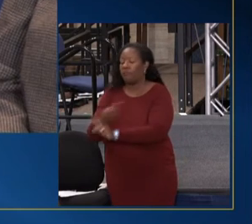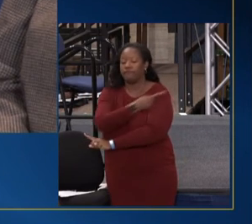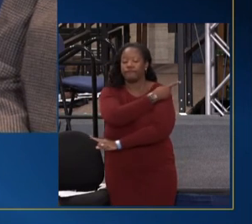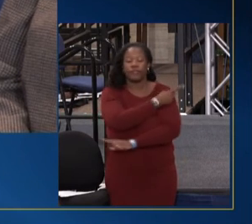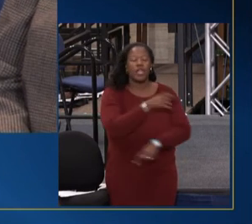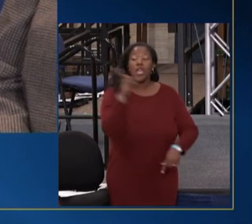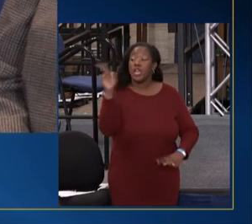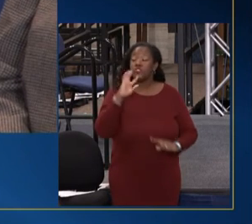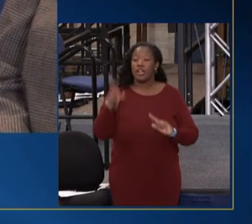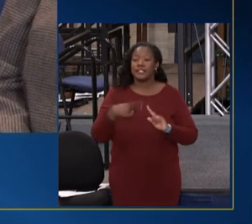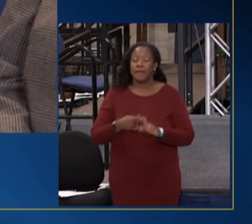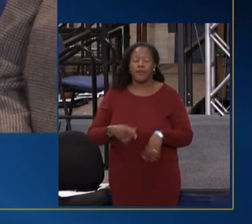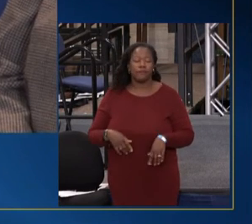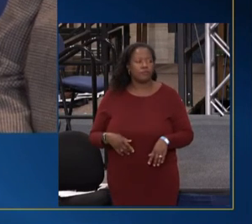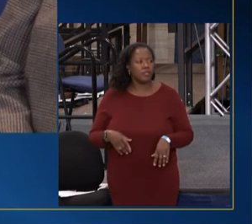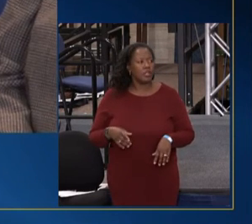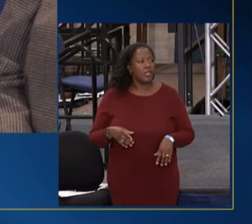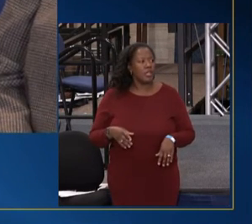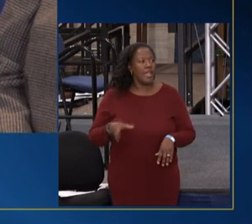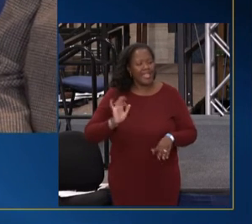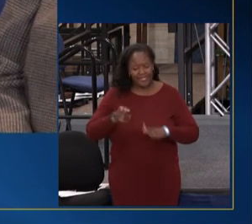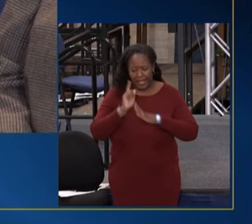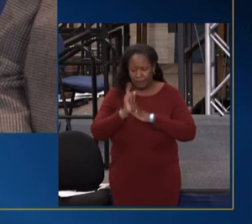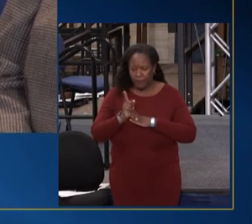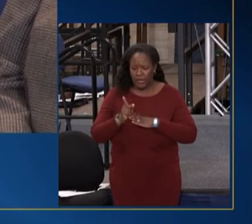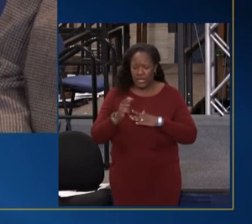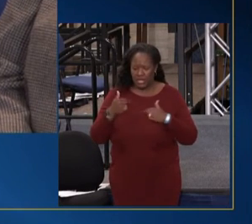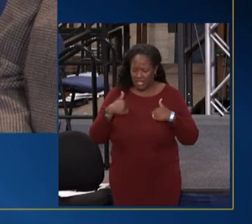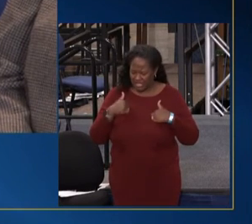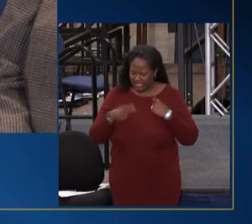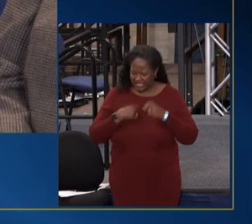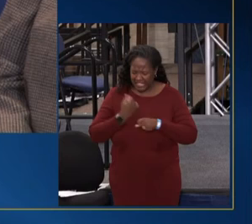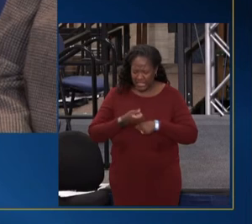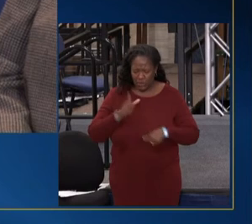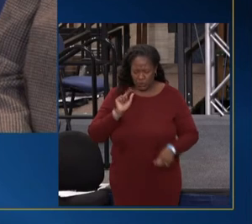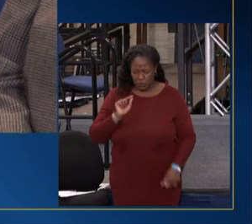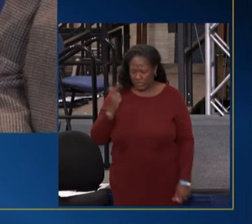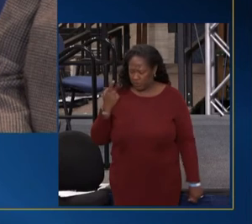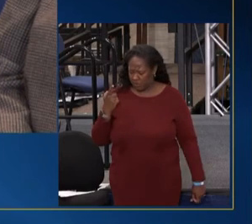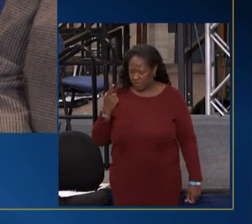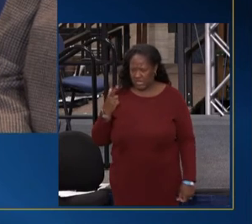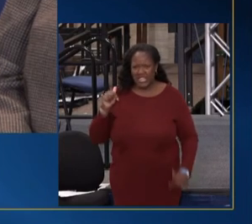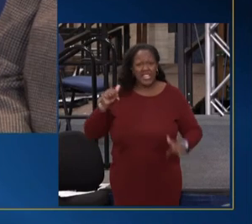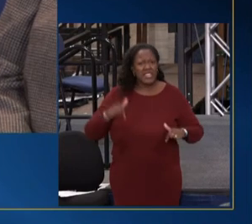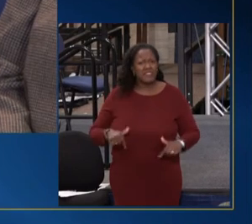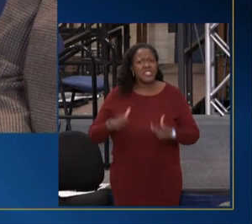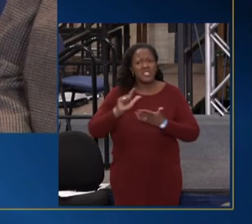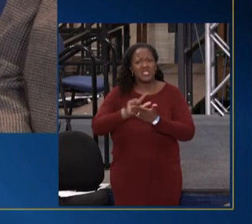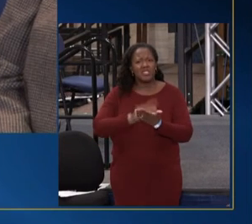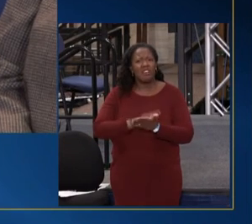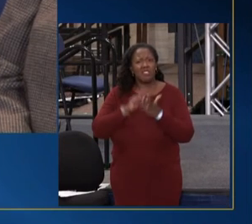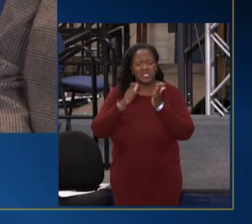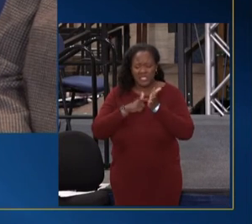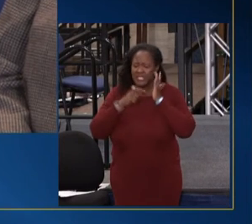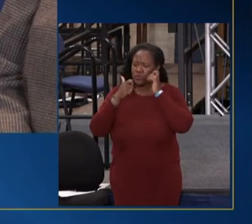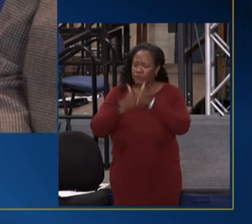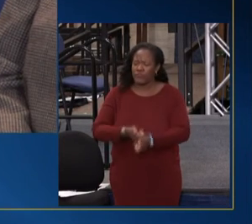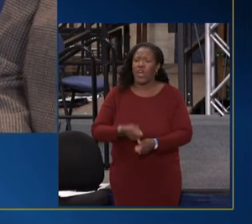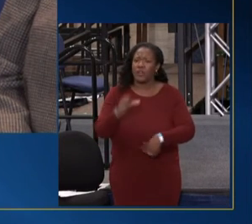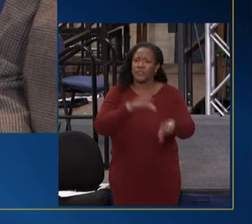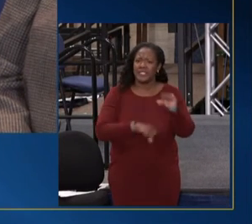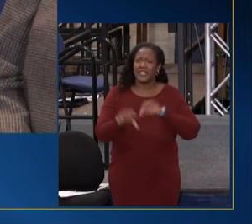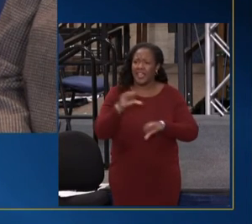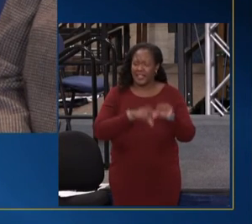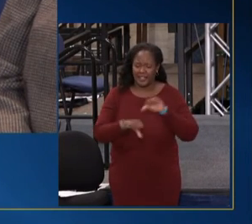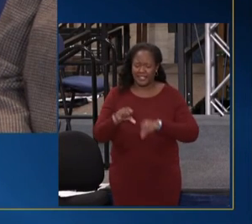talked about the fact that at that point in time, we're in 2021, and that these laws need to follow the science, and that we